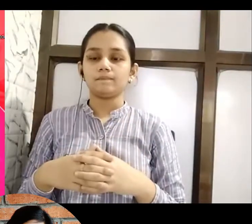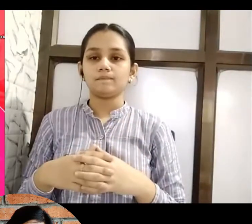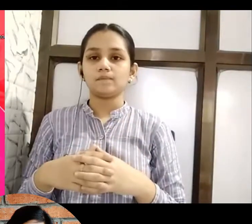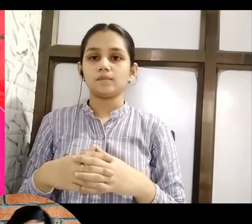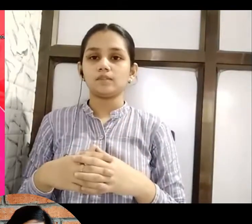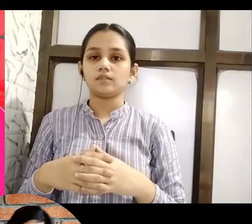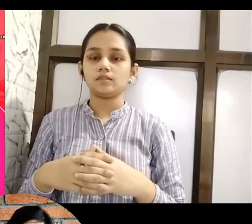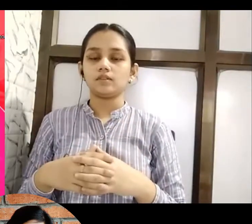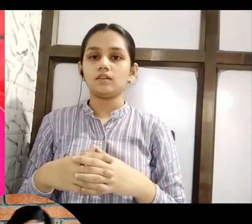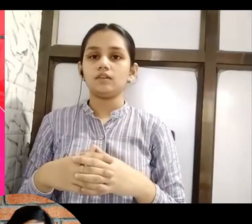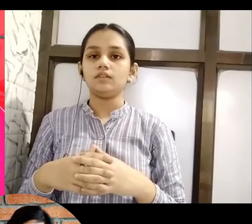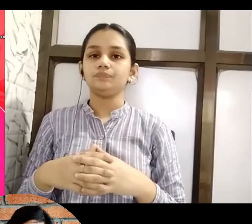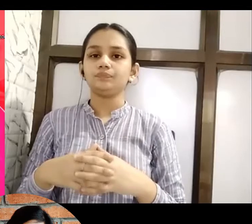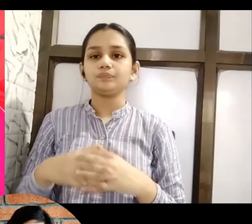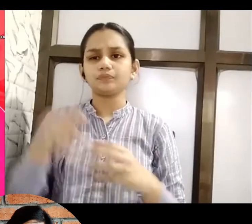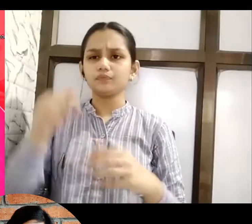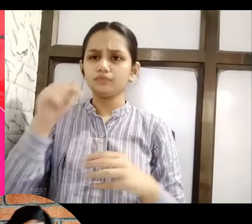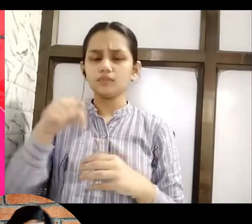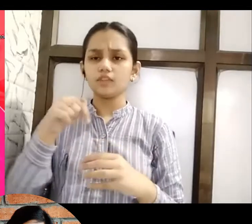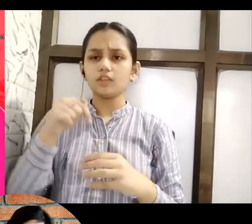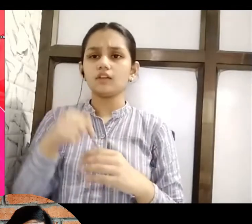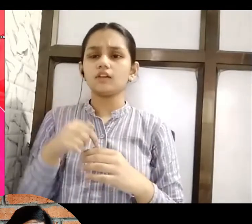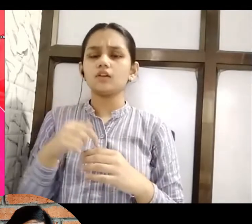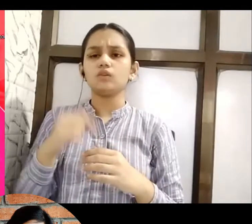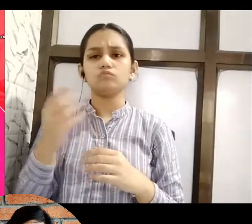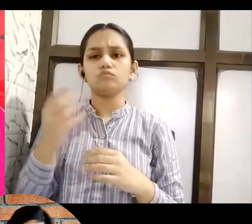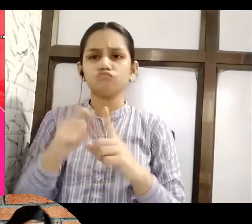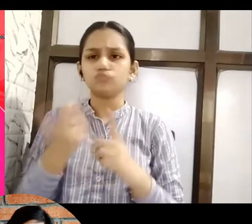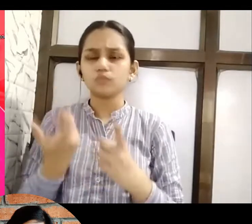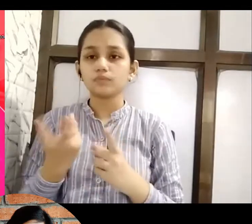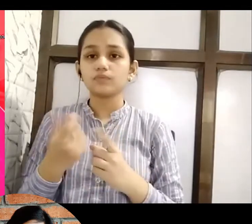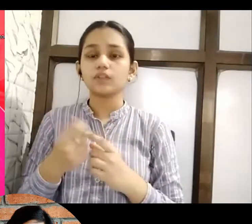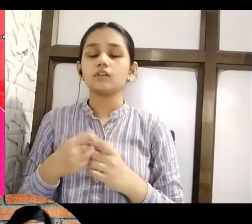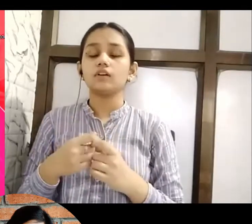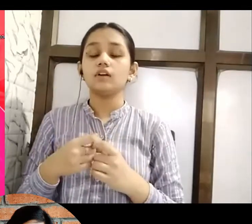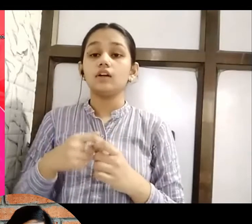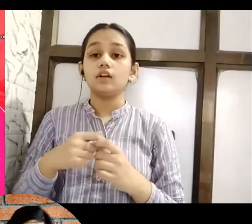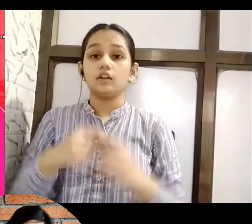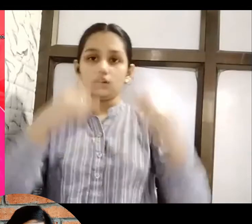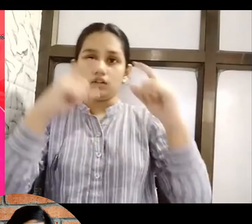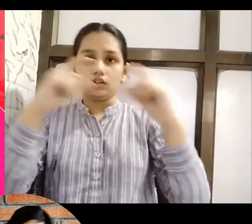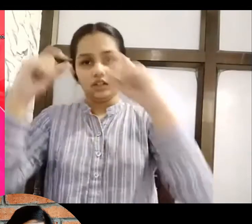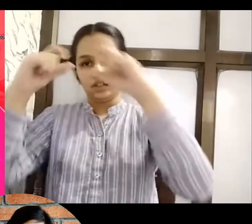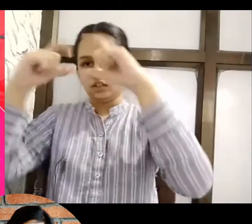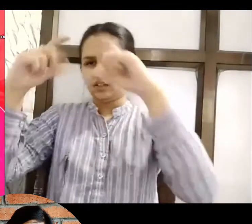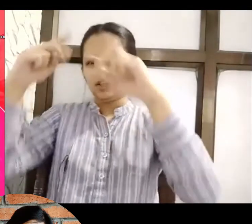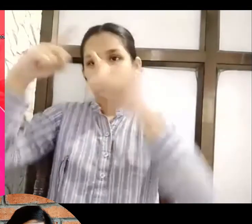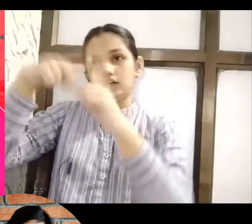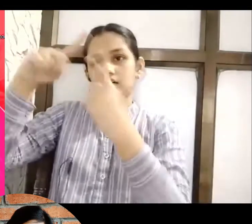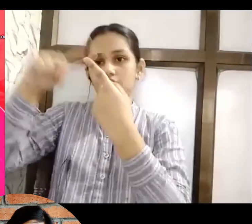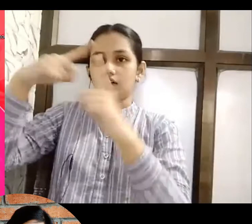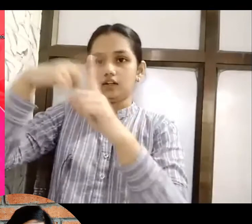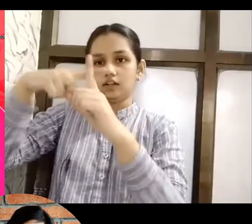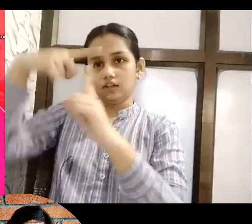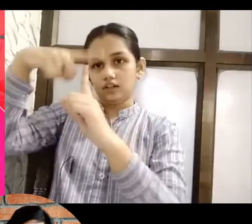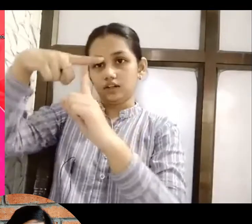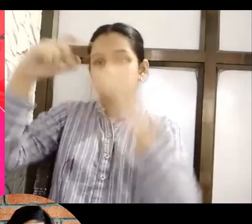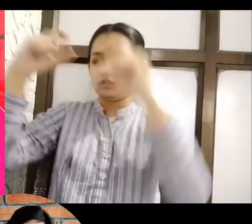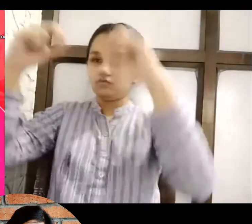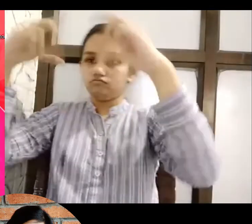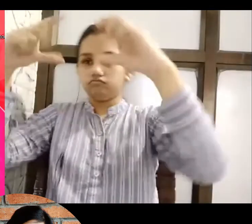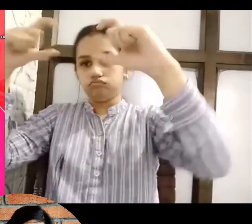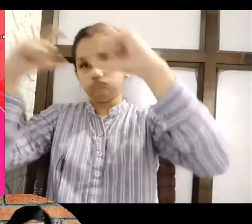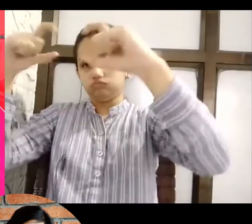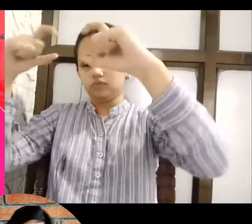Correct? So now what I am doing is, let me start again. This is my text. When I select my text,